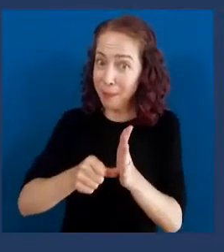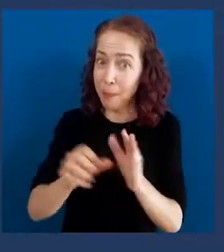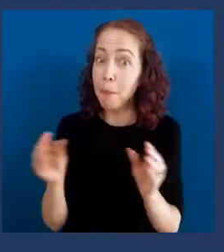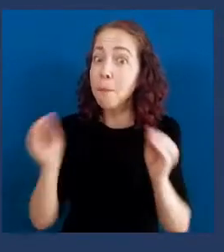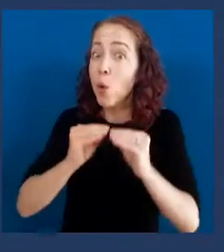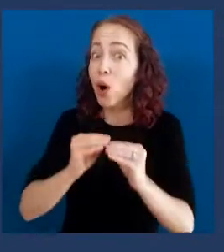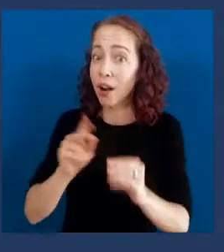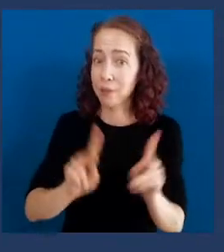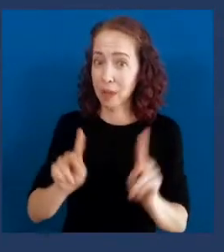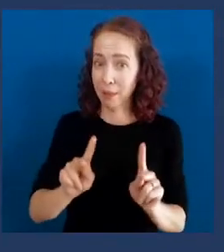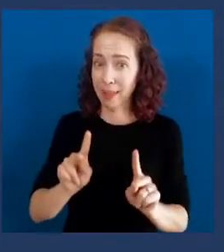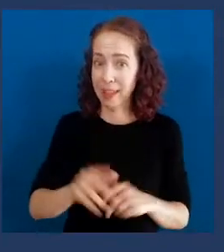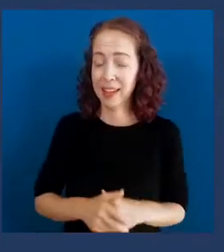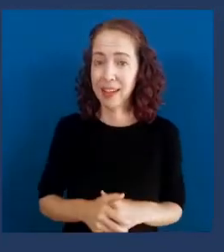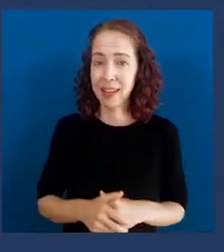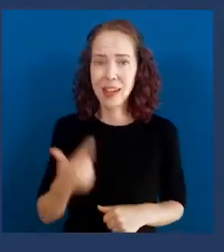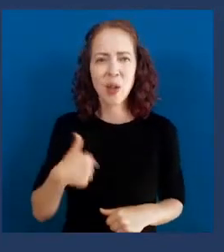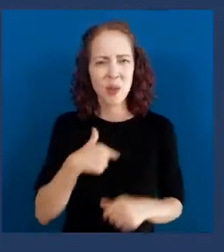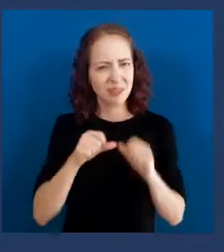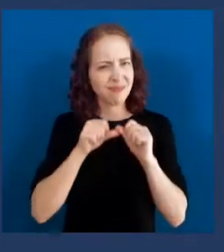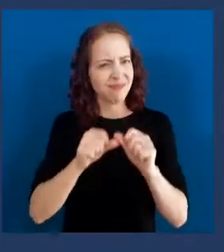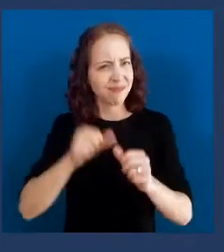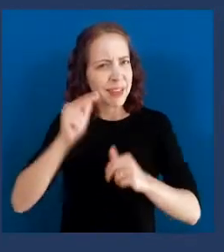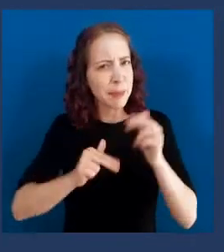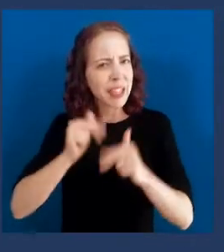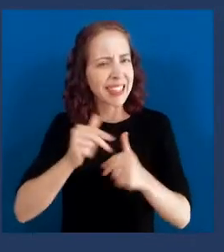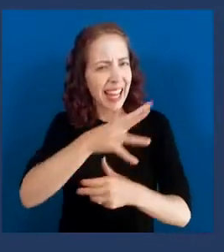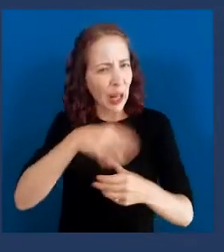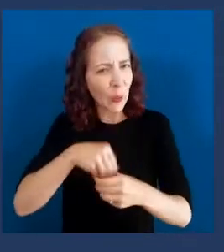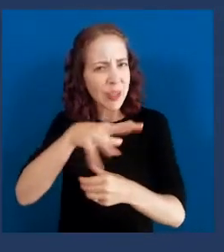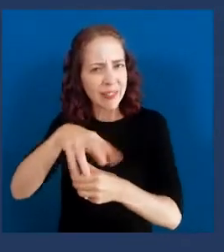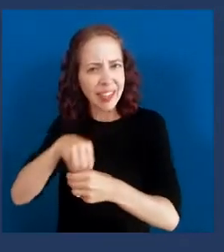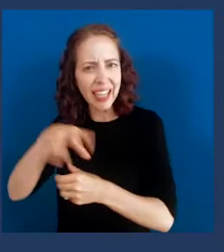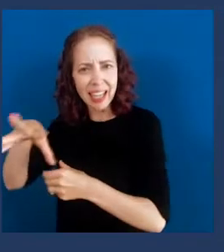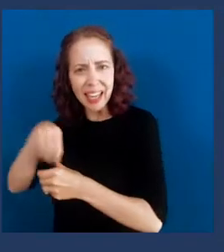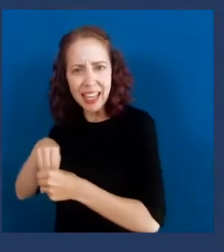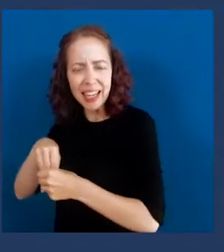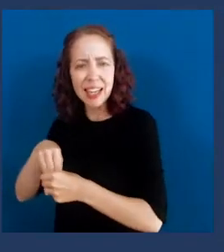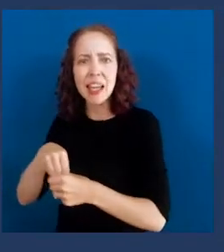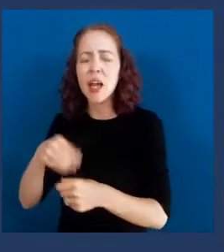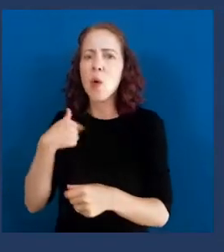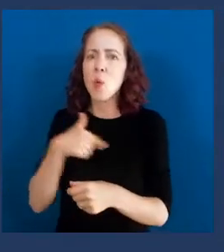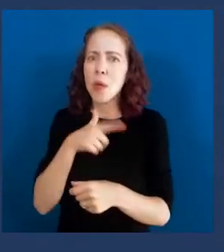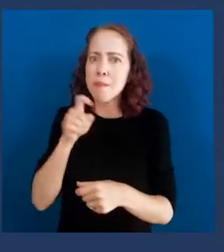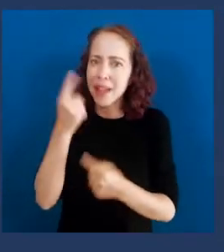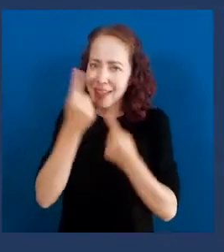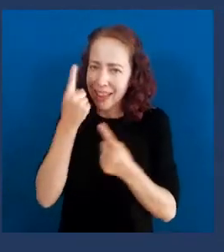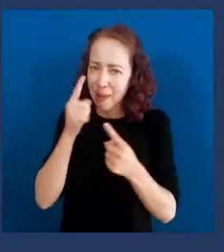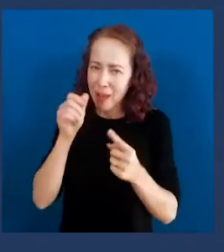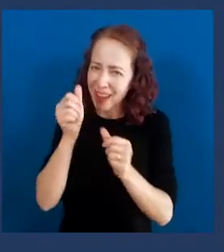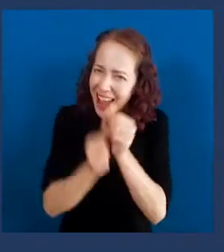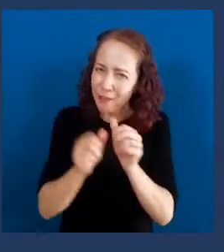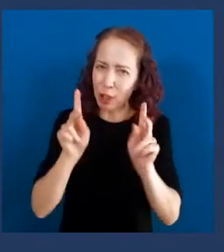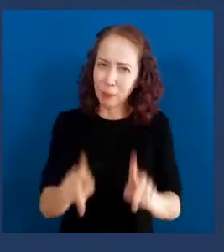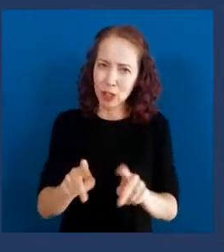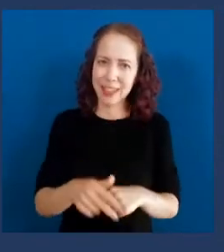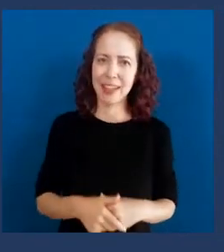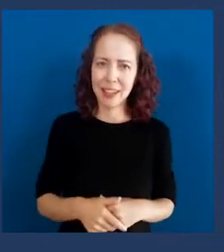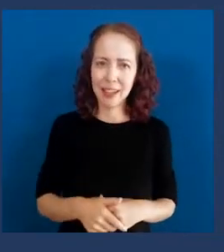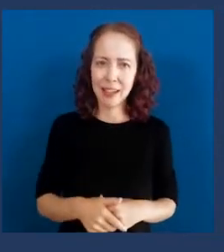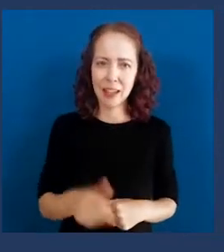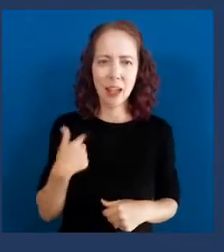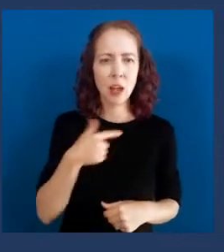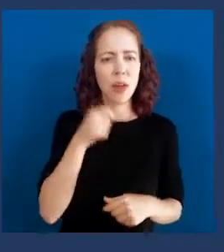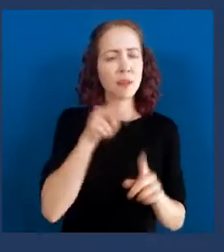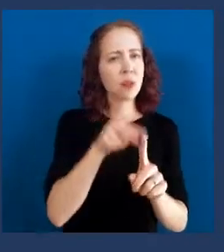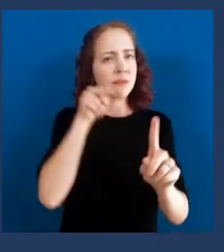more people as we continue to build inclusively. We have to think about this, every single person.